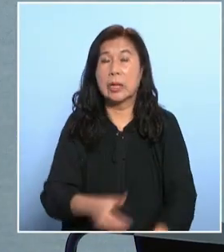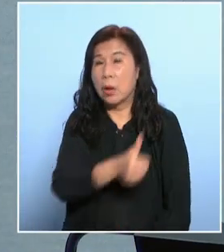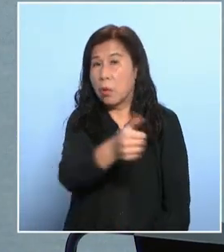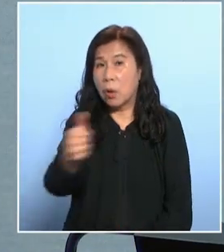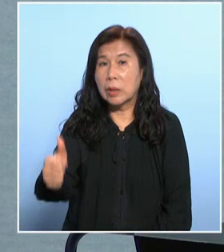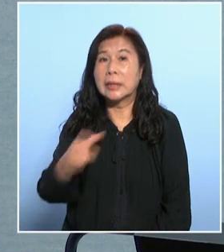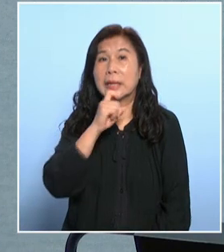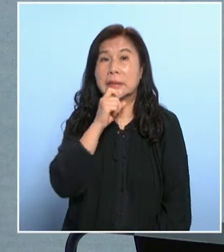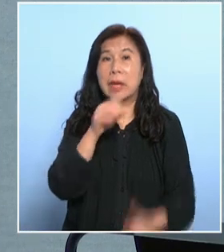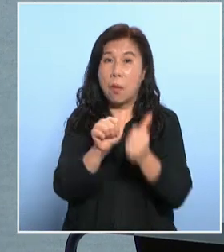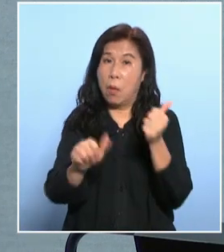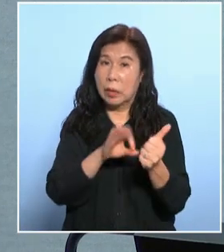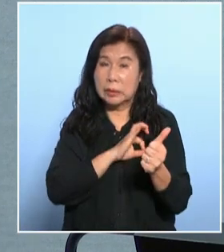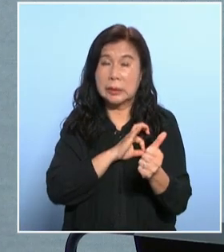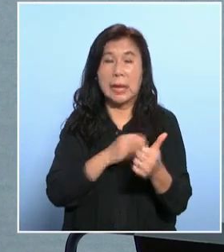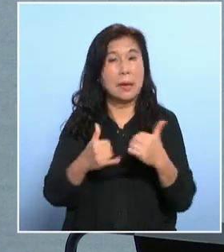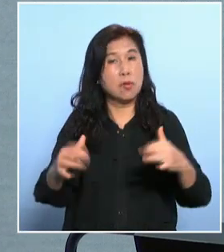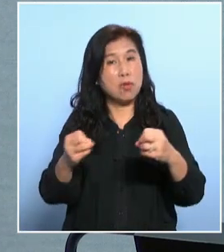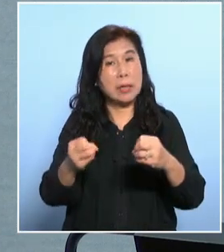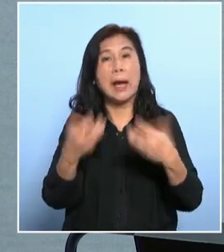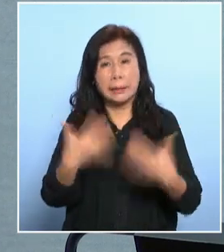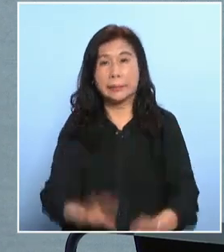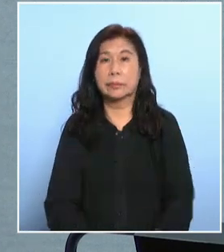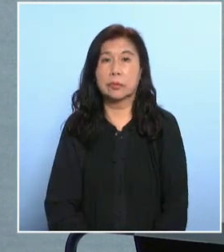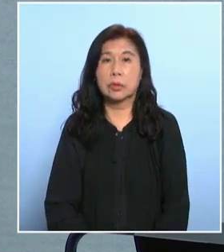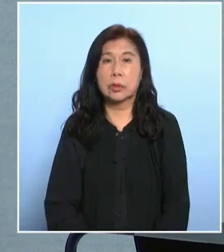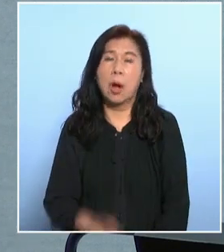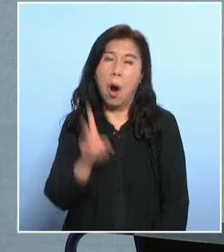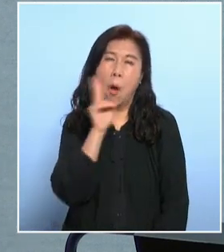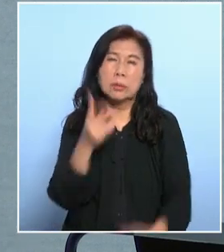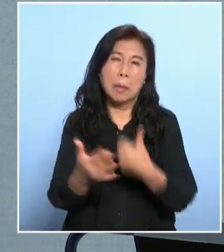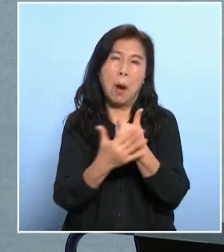that we can discuss more on mental health.